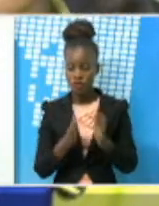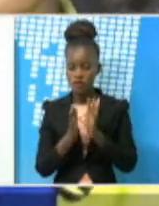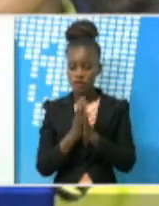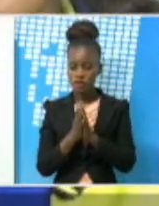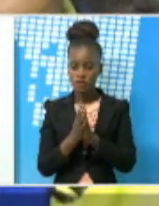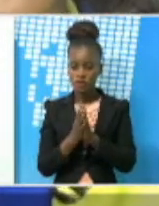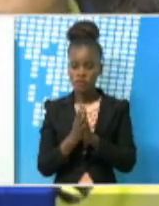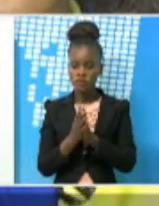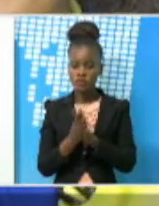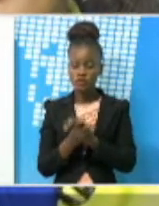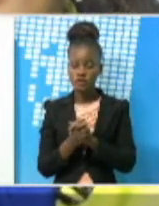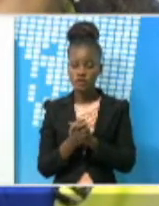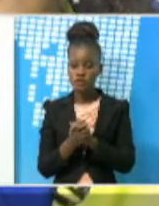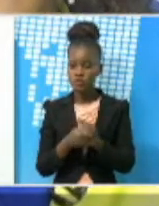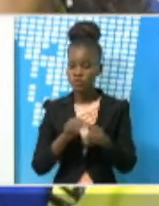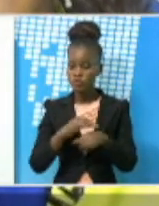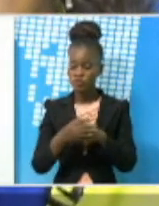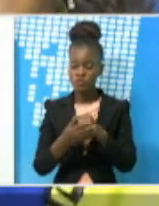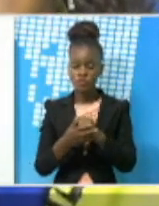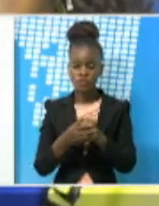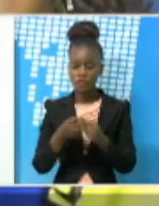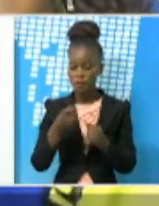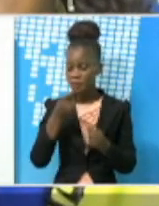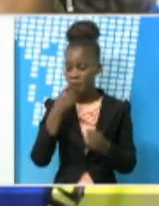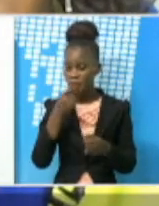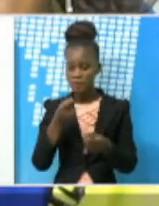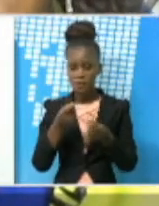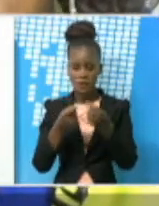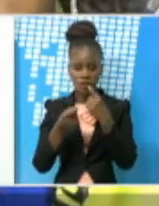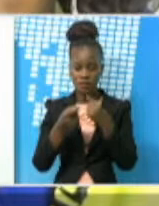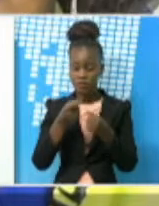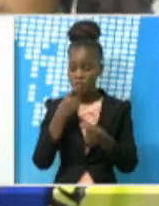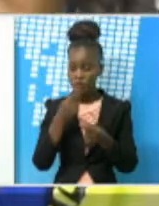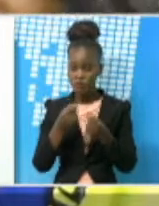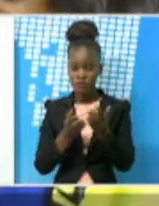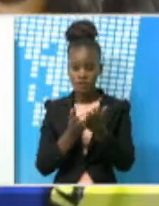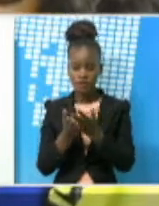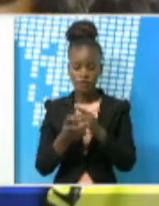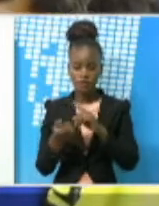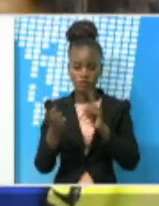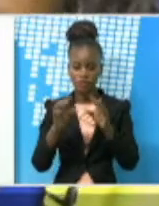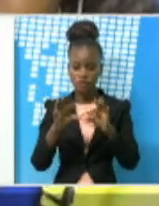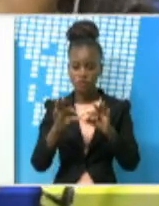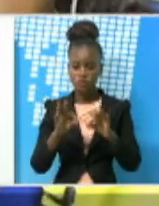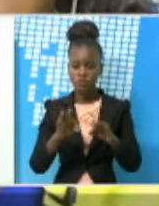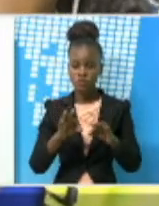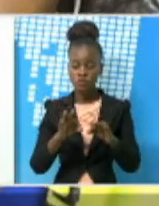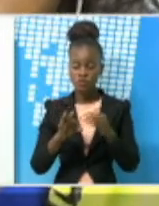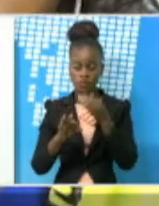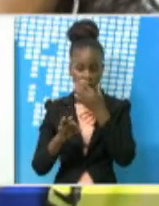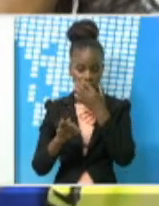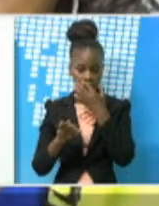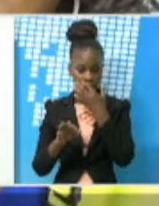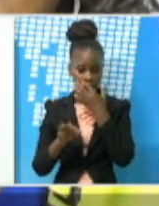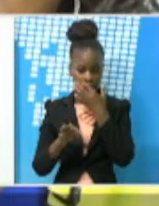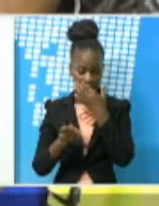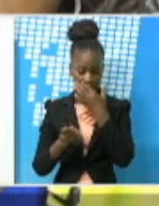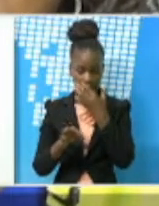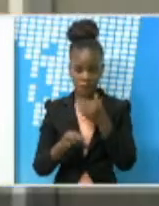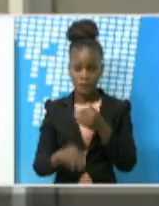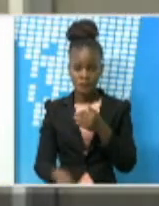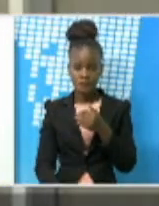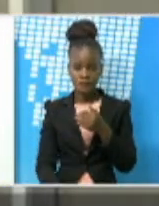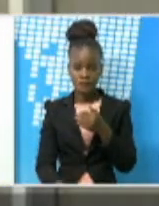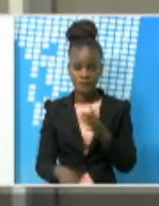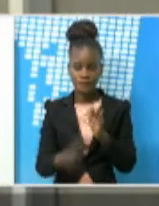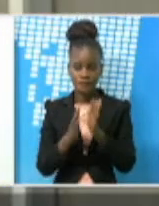also manufacturing in medical sundries. Do we have any factories for the meal beneficiation? At the moment,